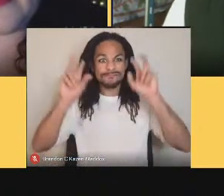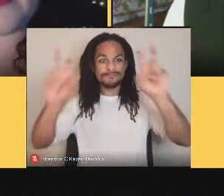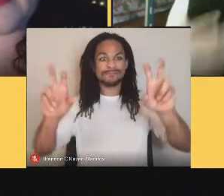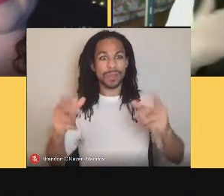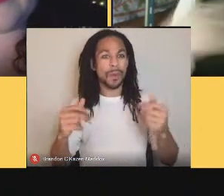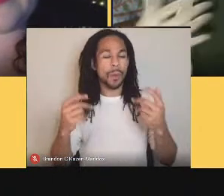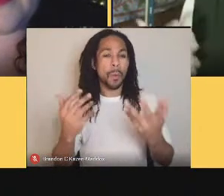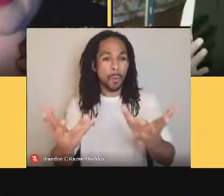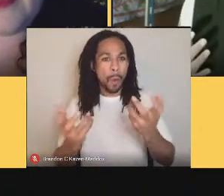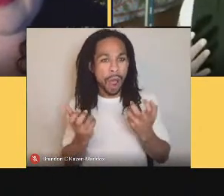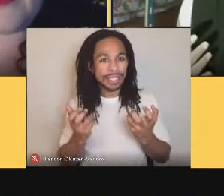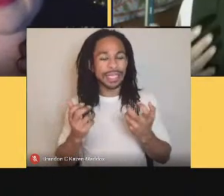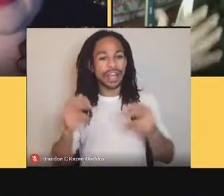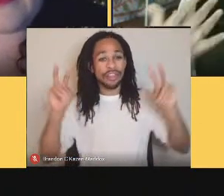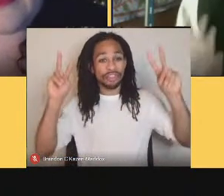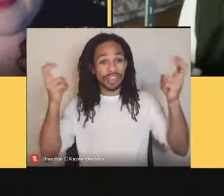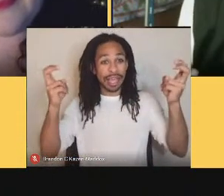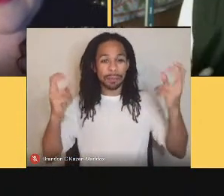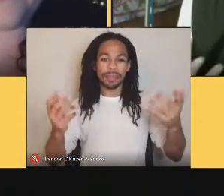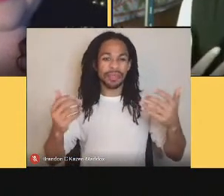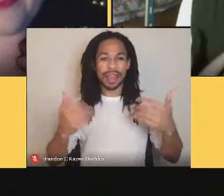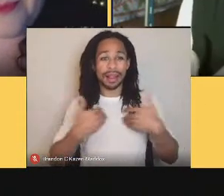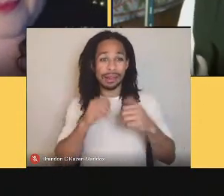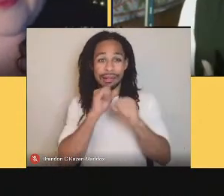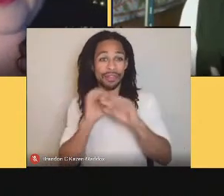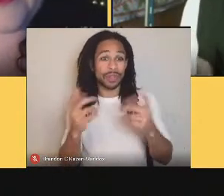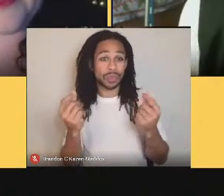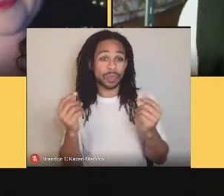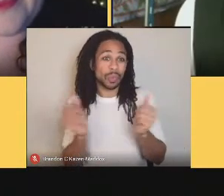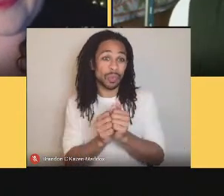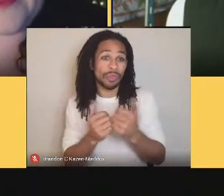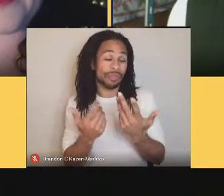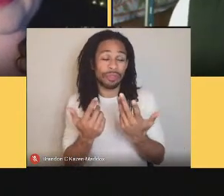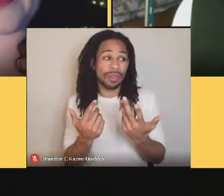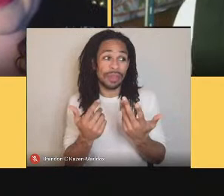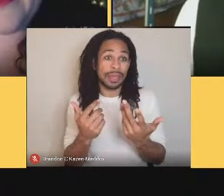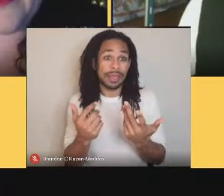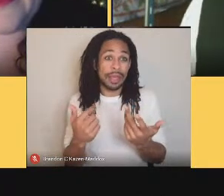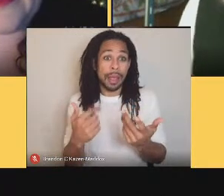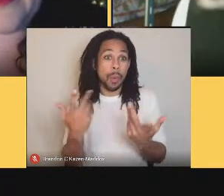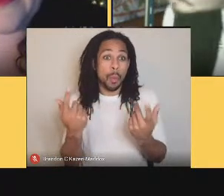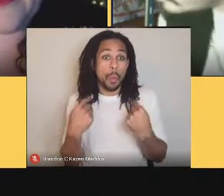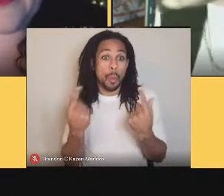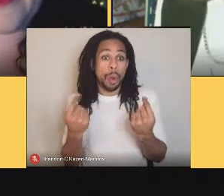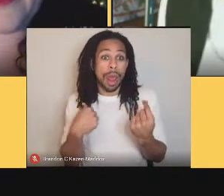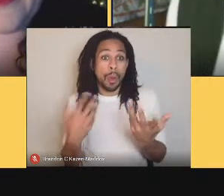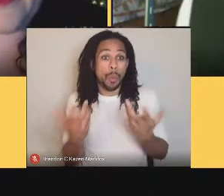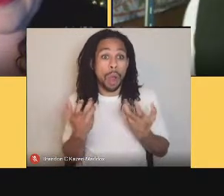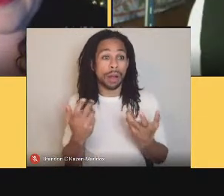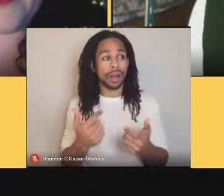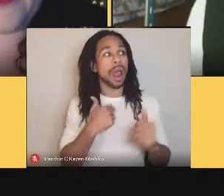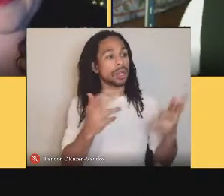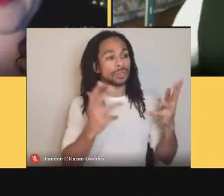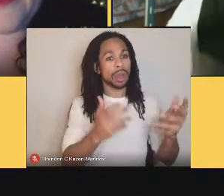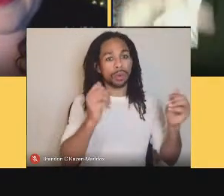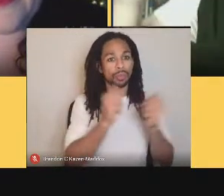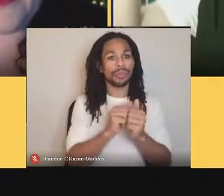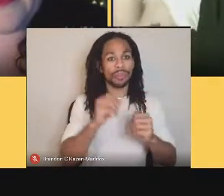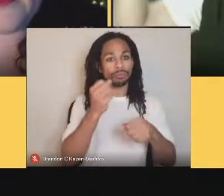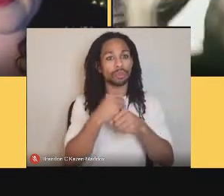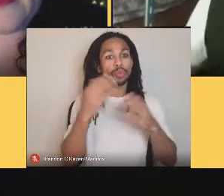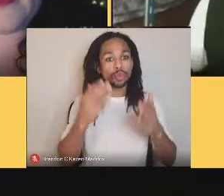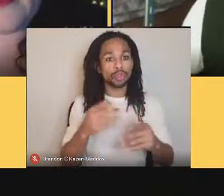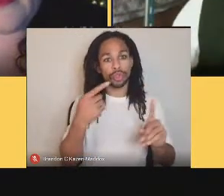wanting a theme that had nothing to do with me. Just speaking with the producers of Valence, I'm so diligent about